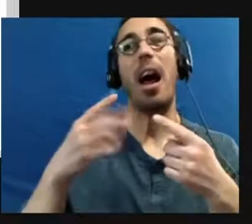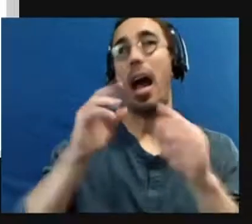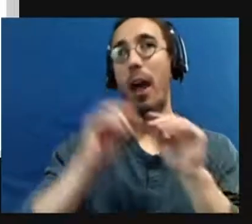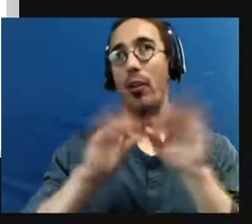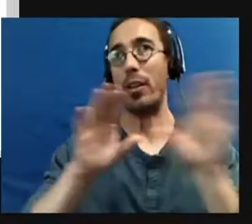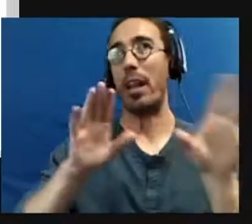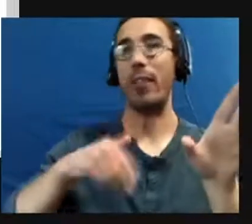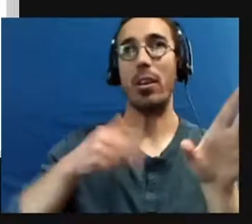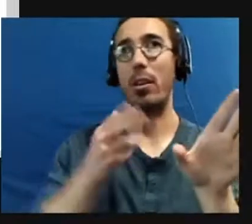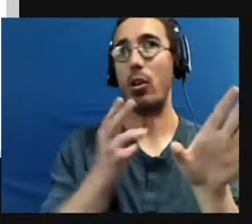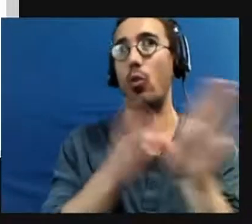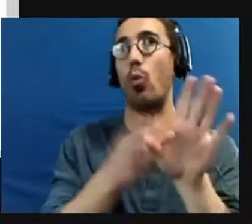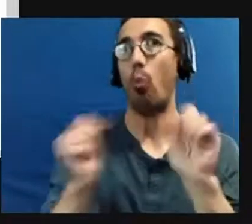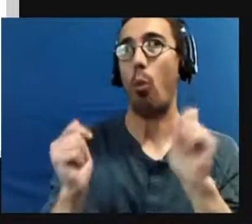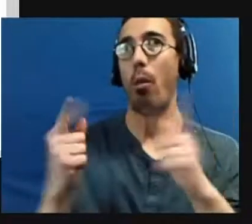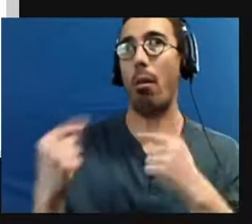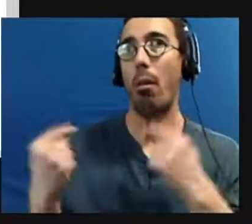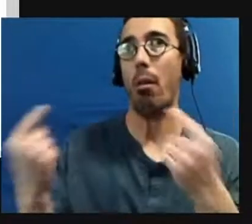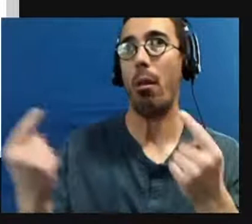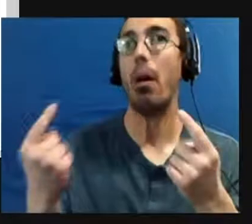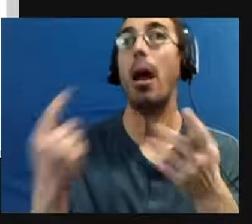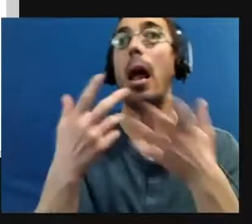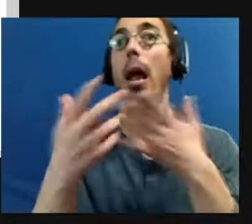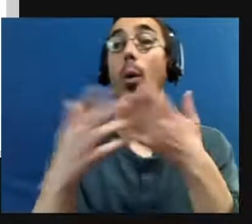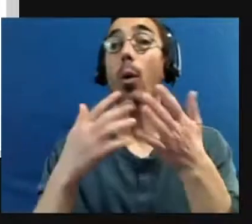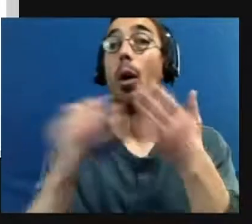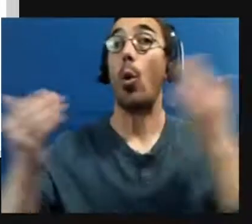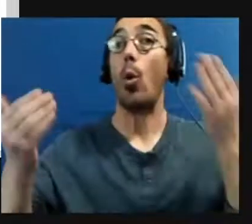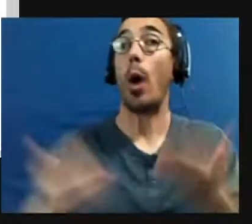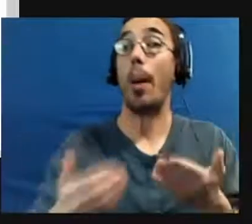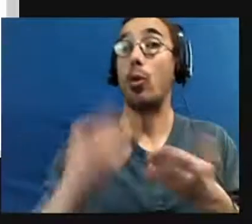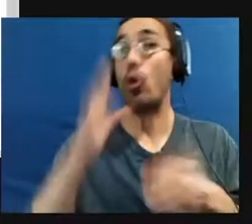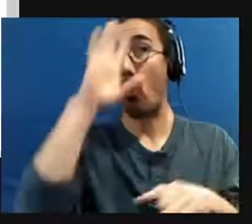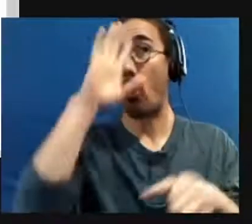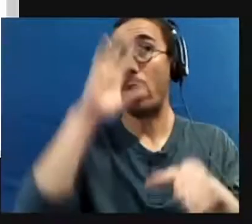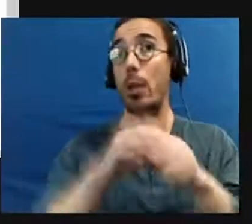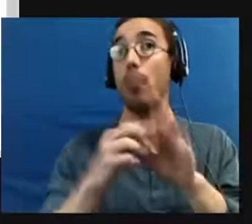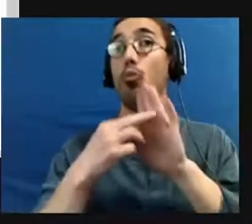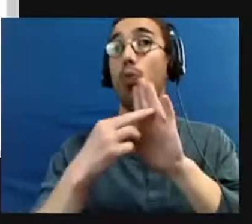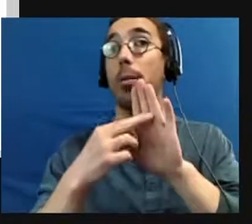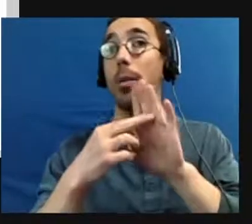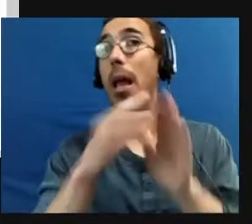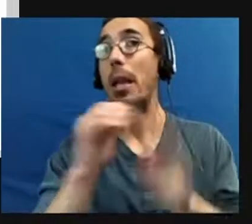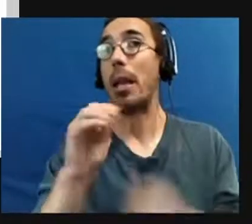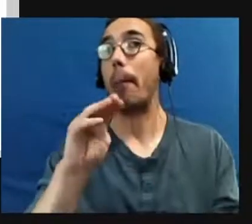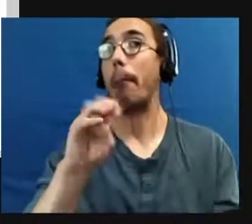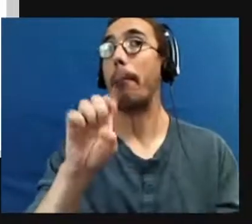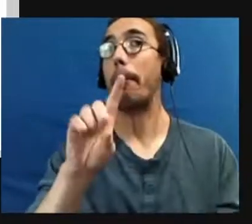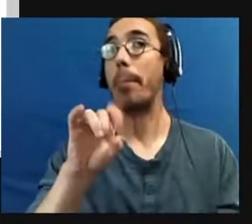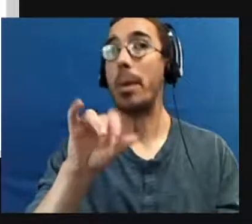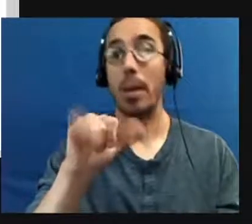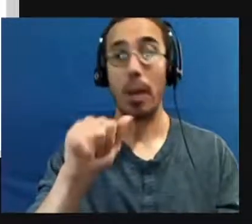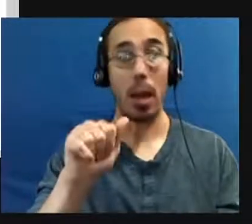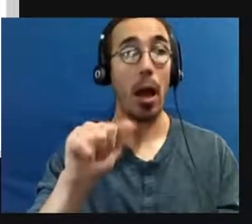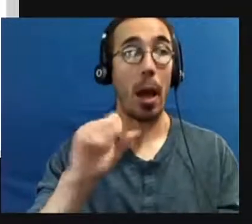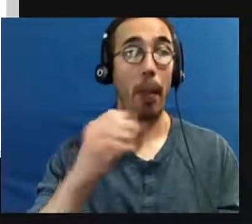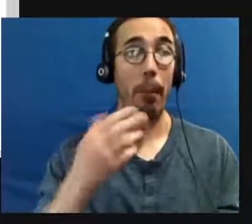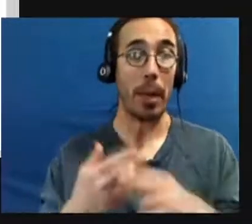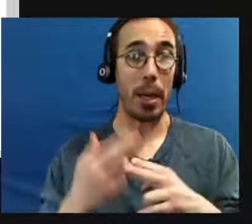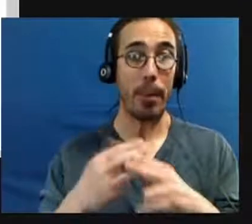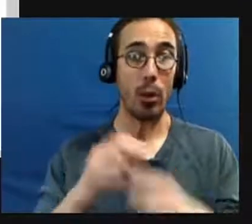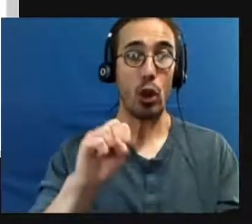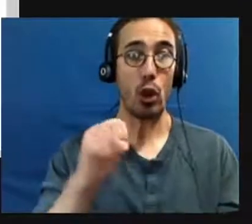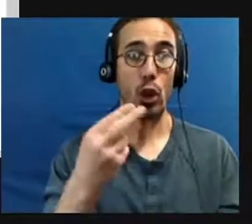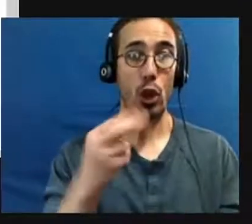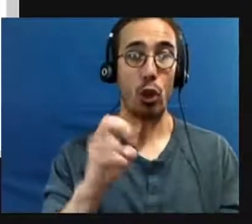anyway. So, without further ado, welcome to Autistic Representation in Media. I'm Sheree Reed. I use they, them pronouns. Let's